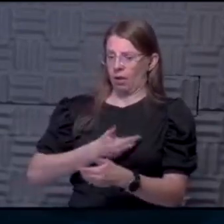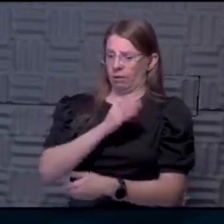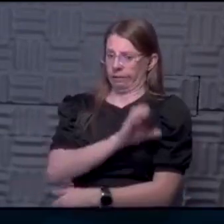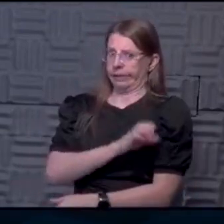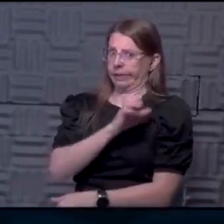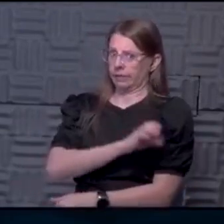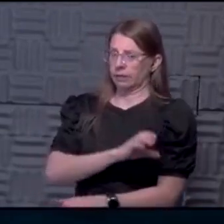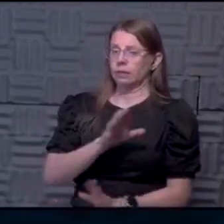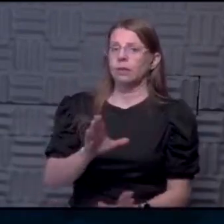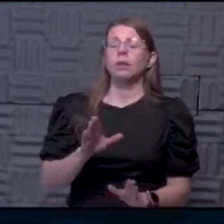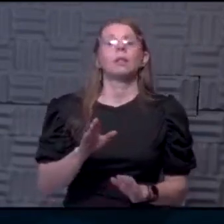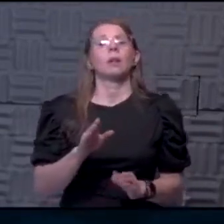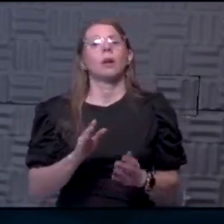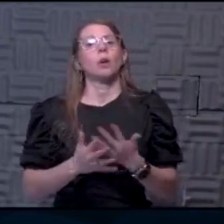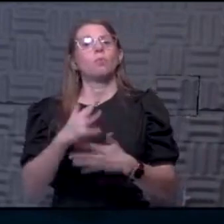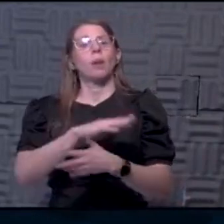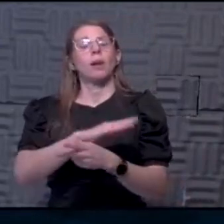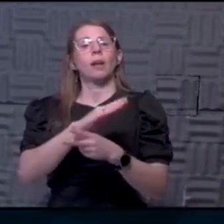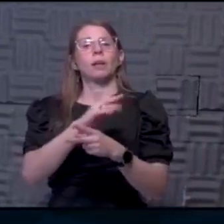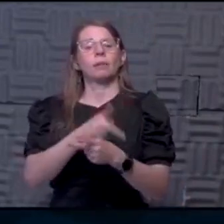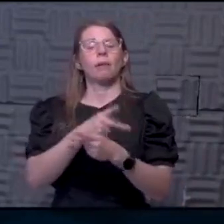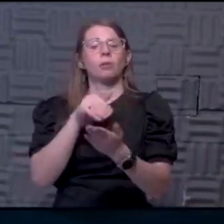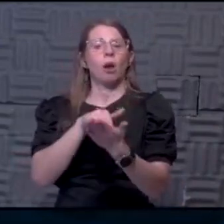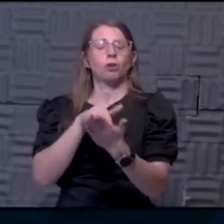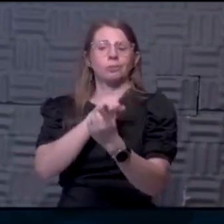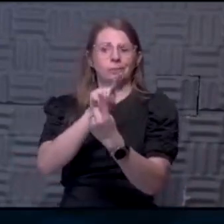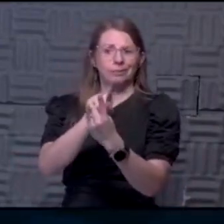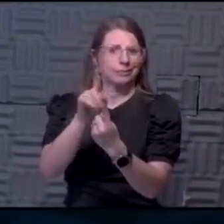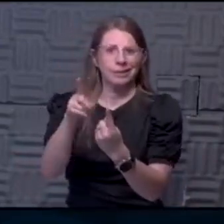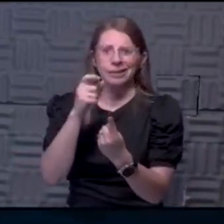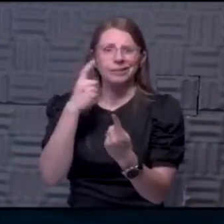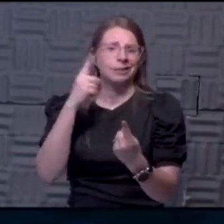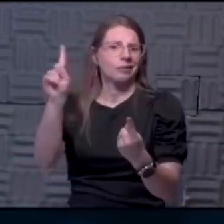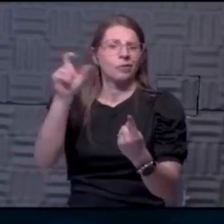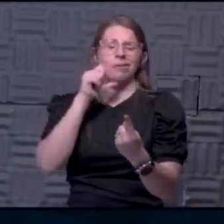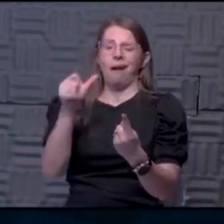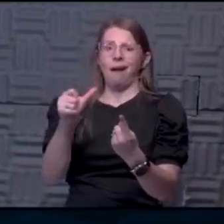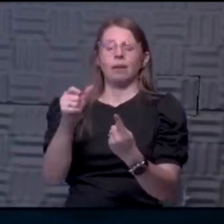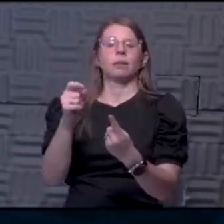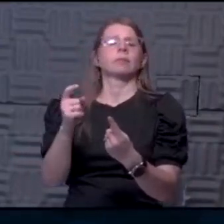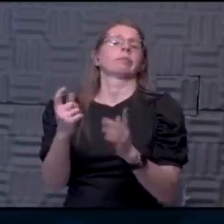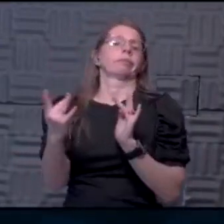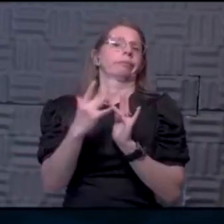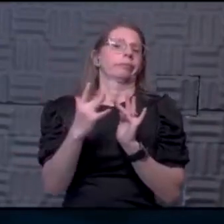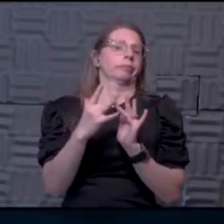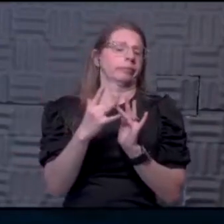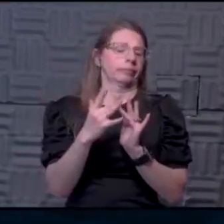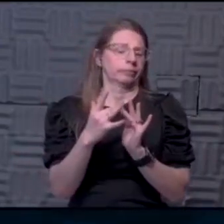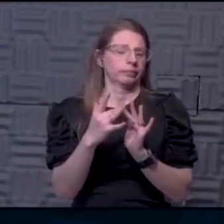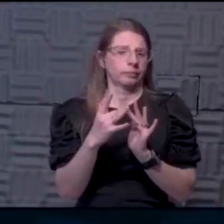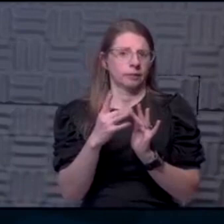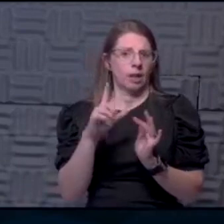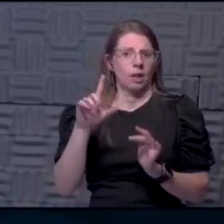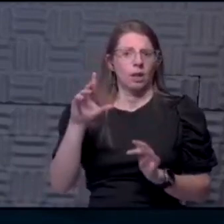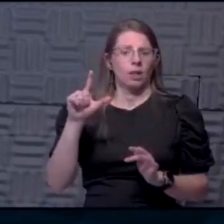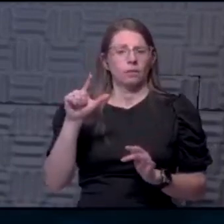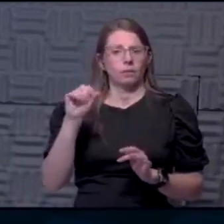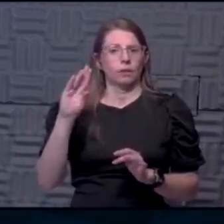we want you to begin with your primary care doc. If that doesn't work, then get a referral to the long haul clinic. Your PCP should know how to do